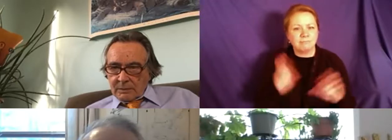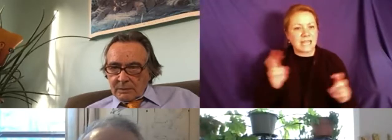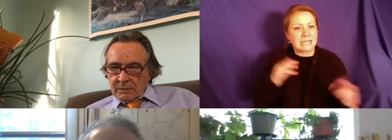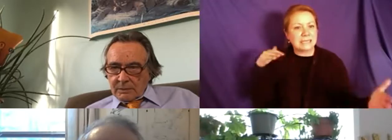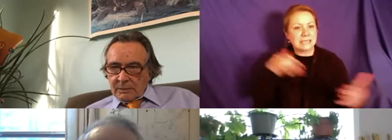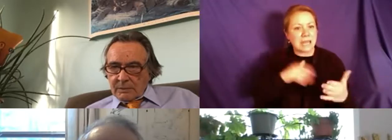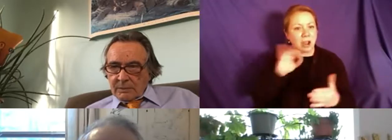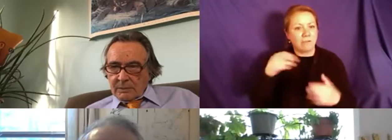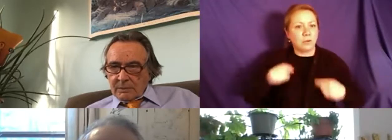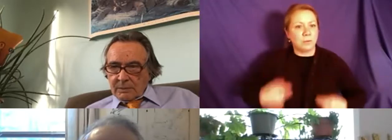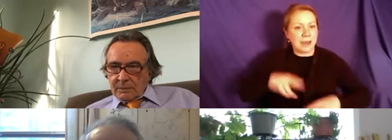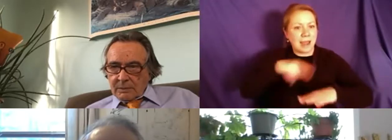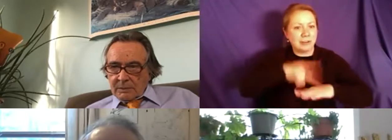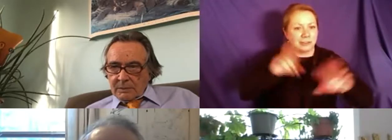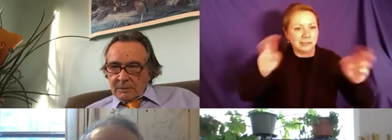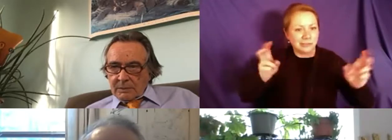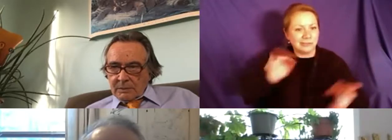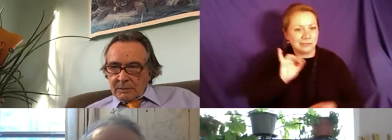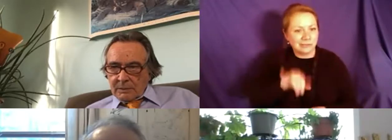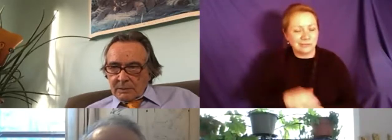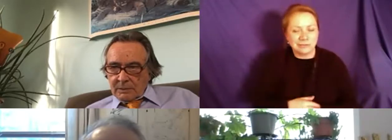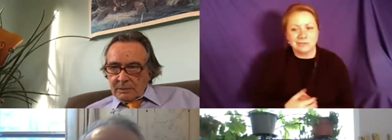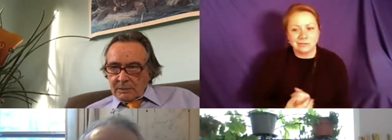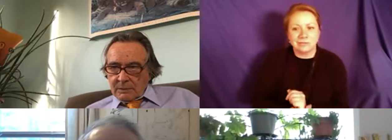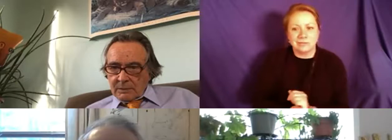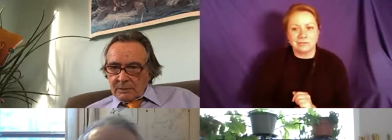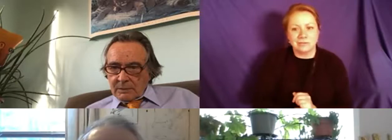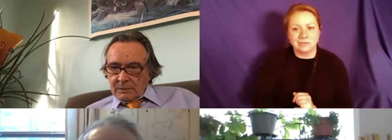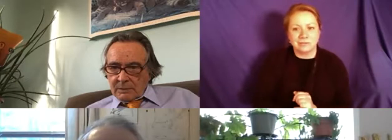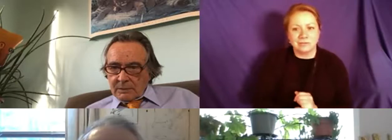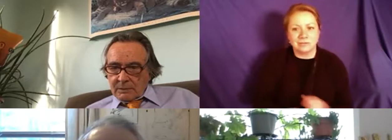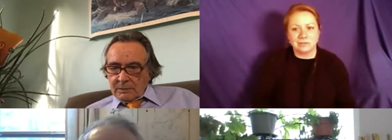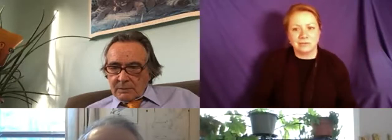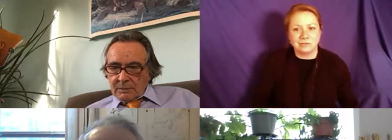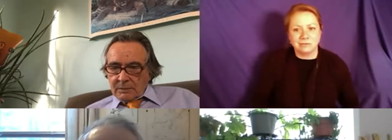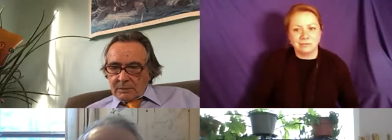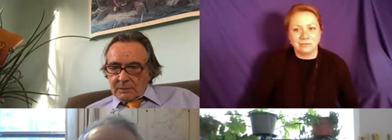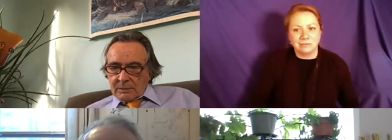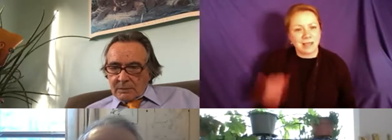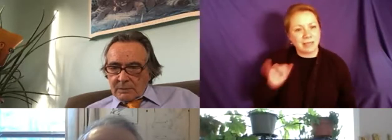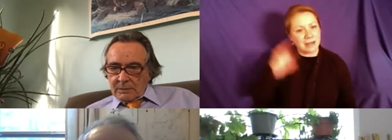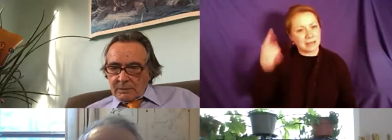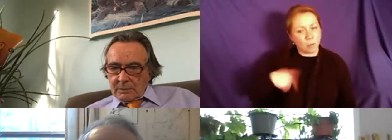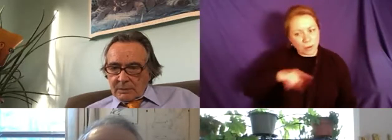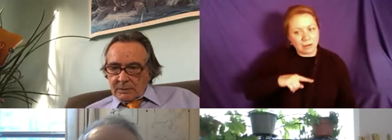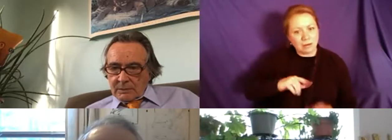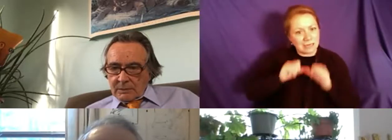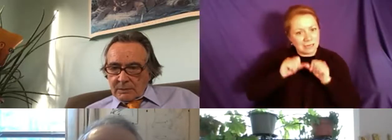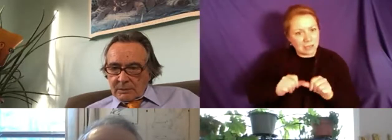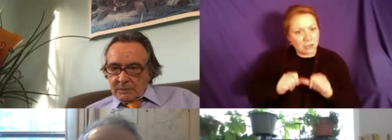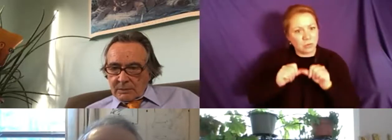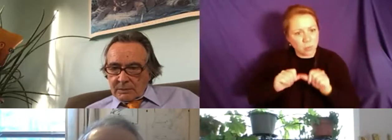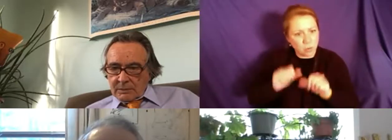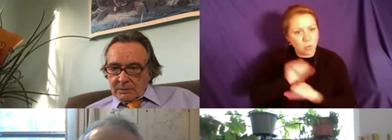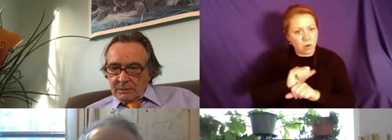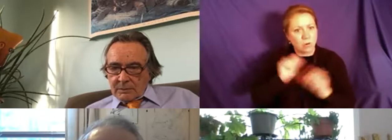nature. And, you know, I think that that's something that we continually work around and